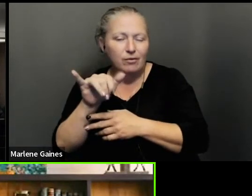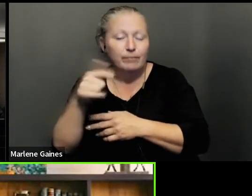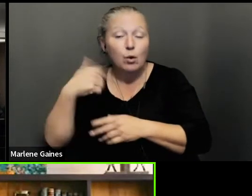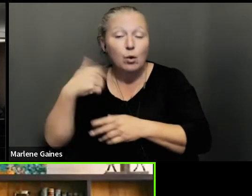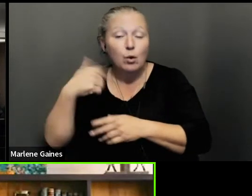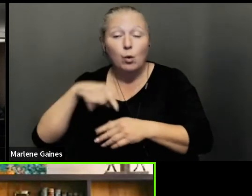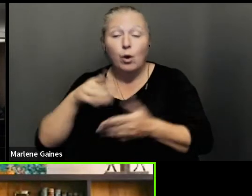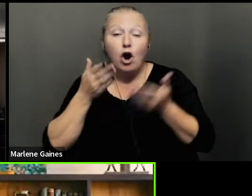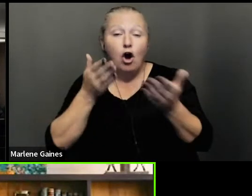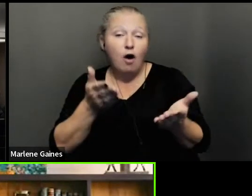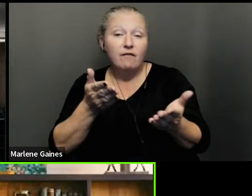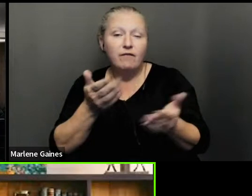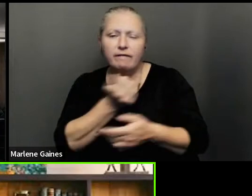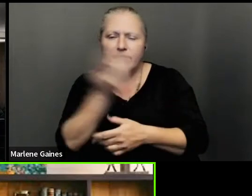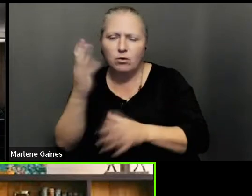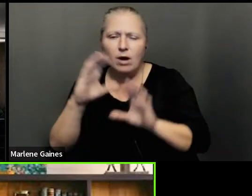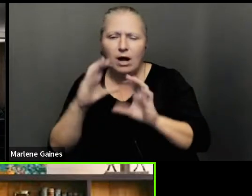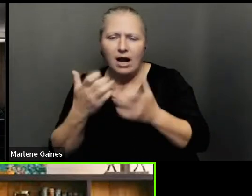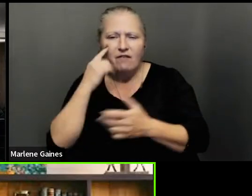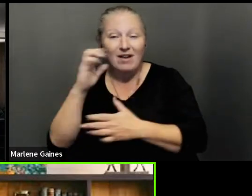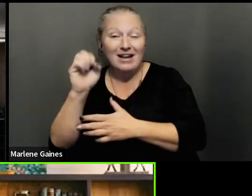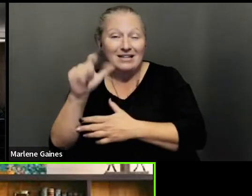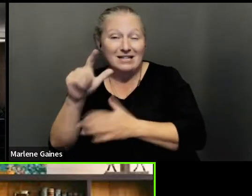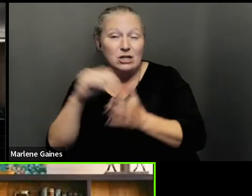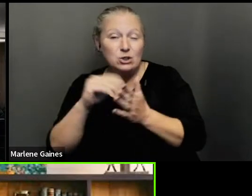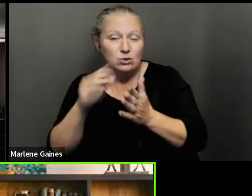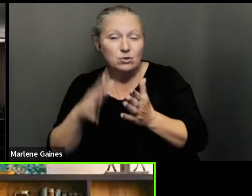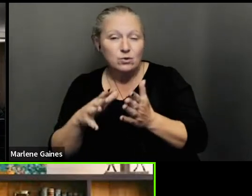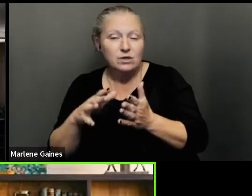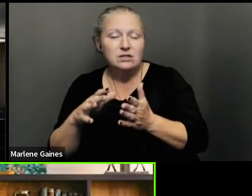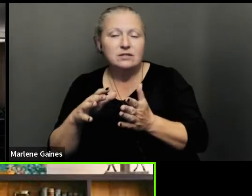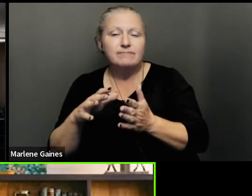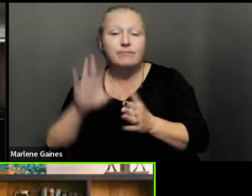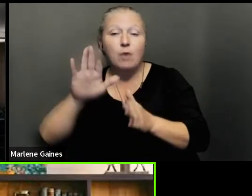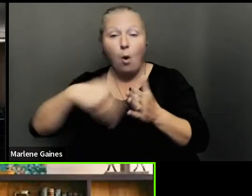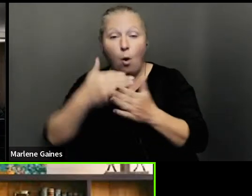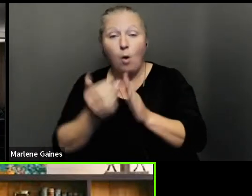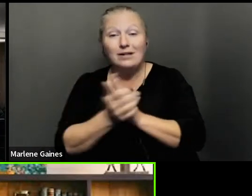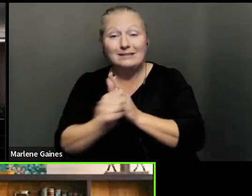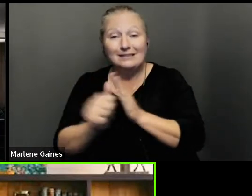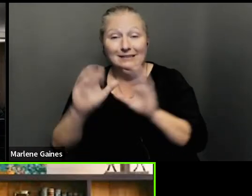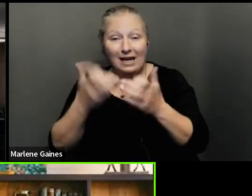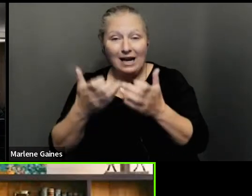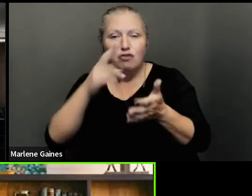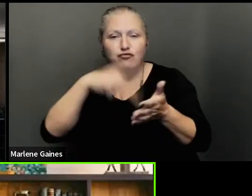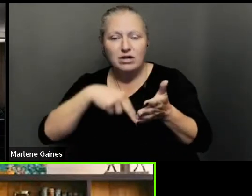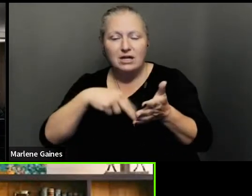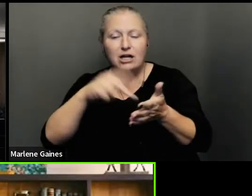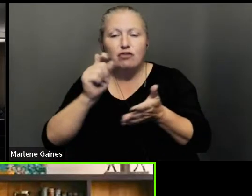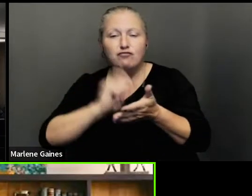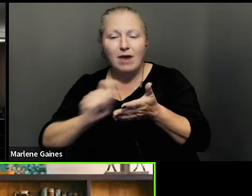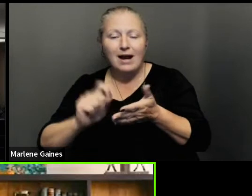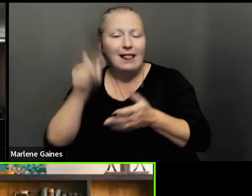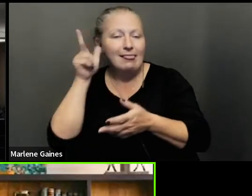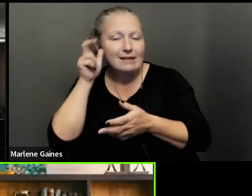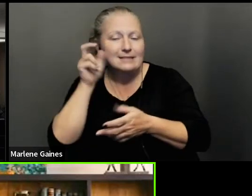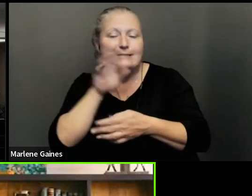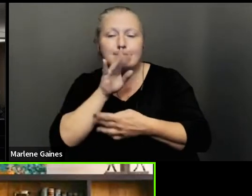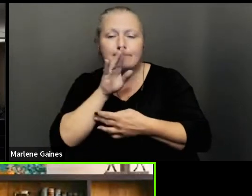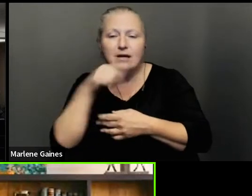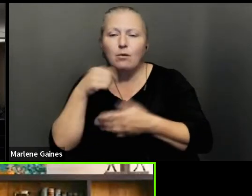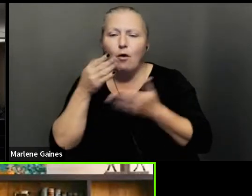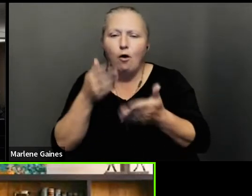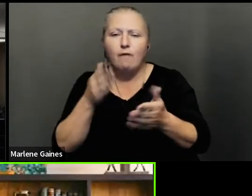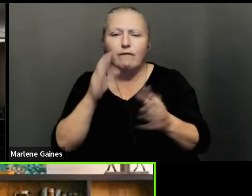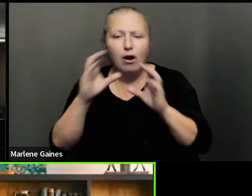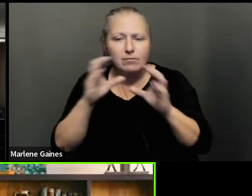offer several classes for our ESL students. There's a all skills class, which is reading, writing, listening, and speaking. We offer conversation, and